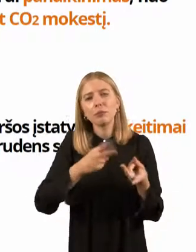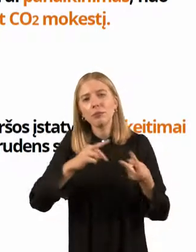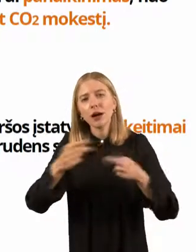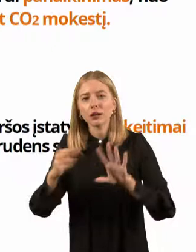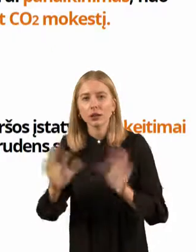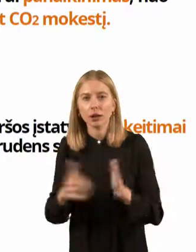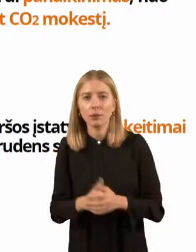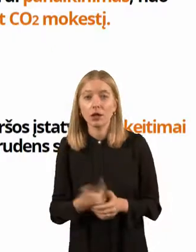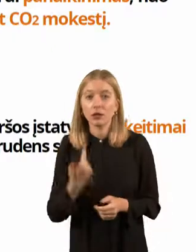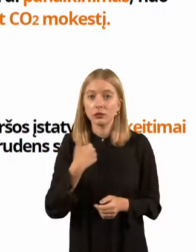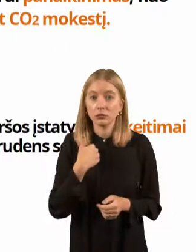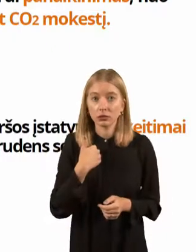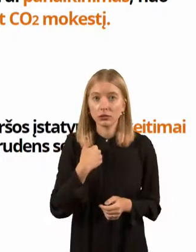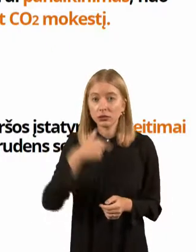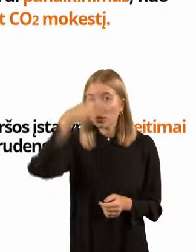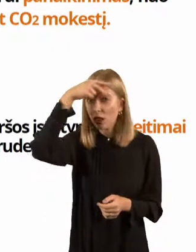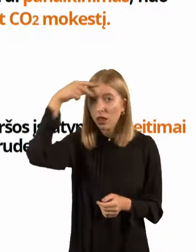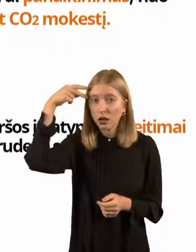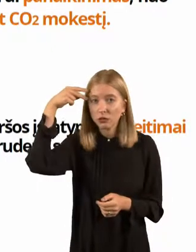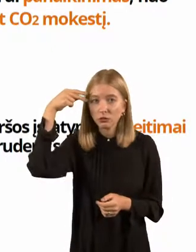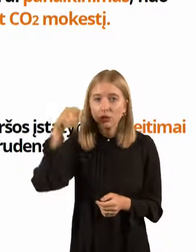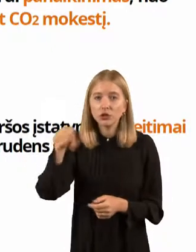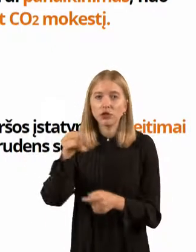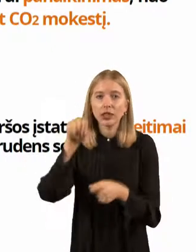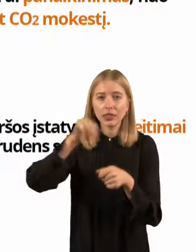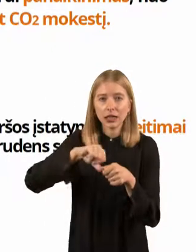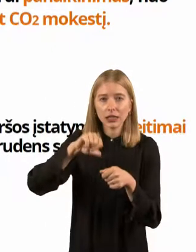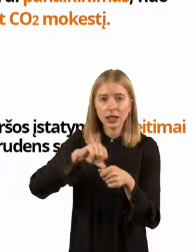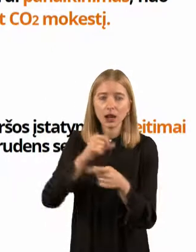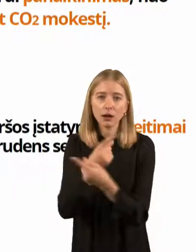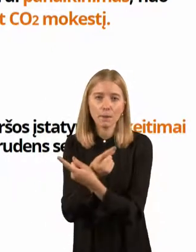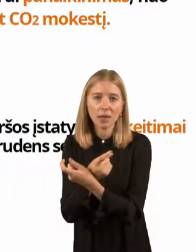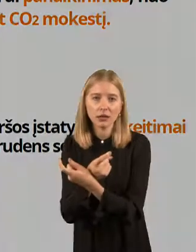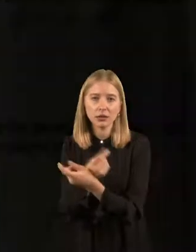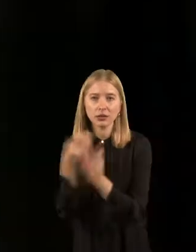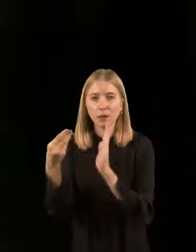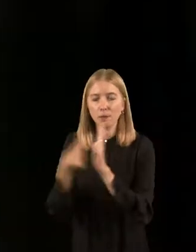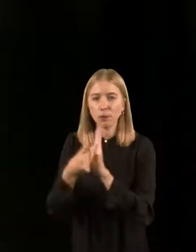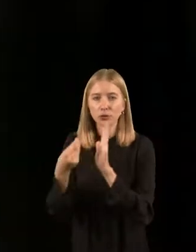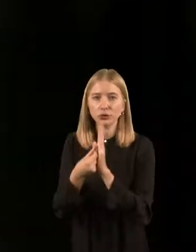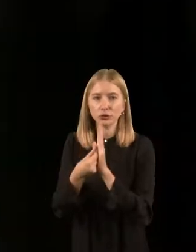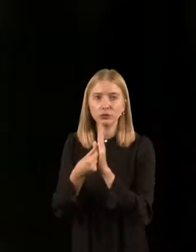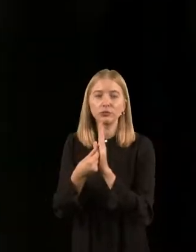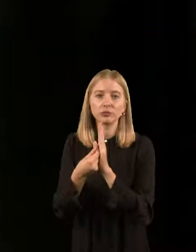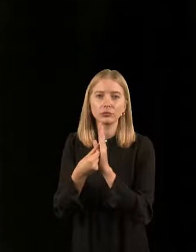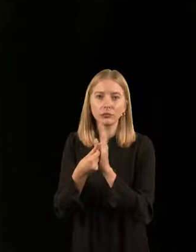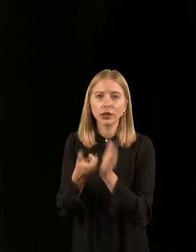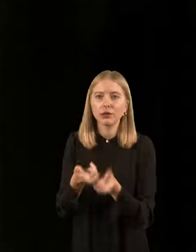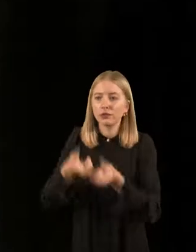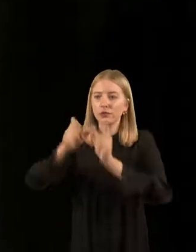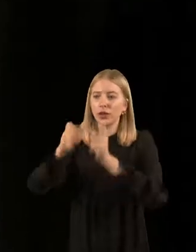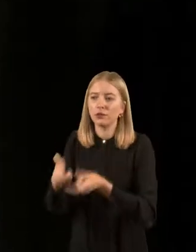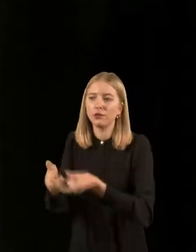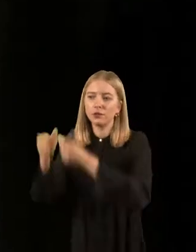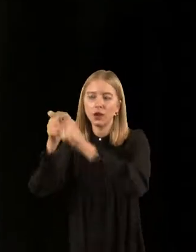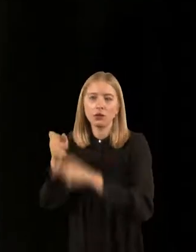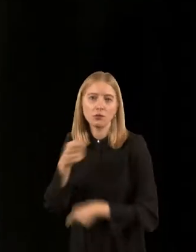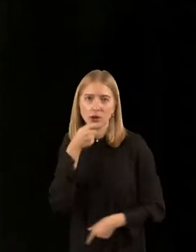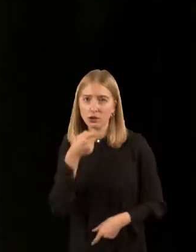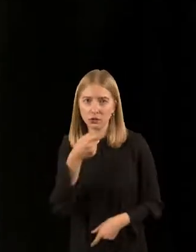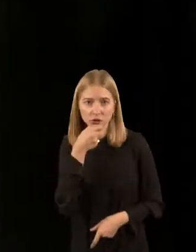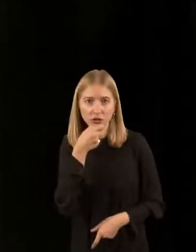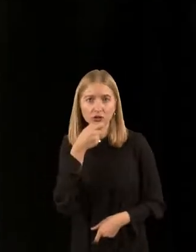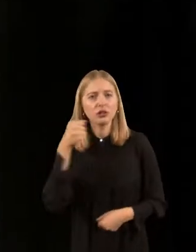excise tax, and as it was rightly said, our taxes on diesel and petrol